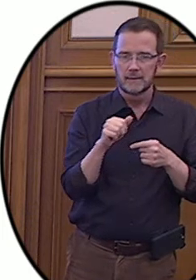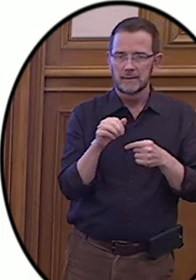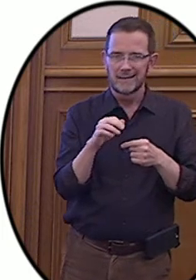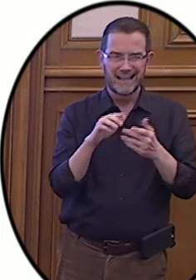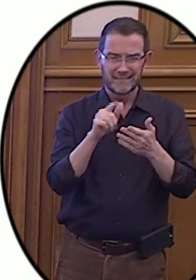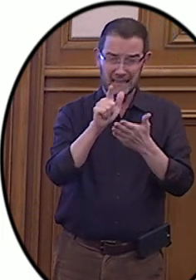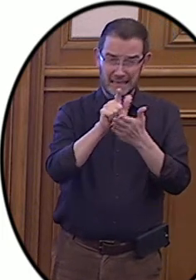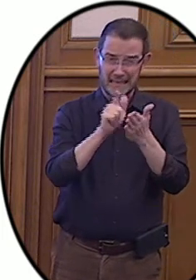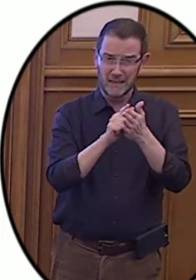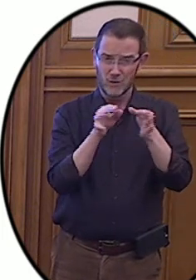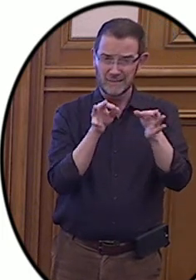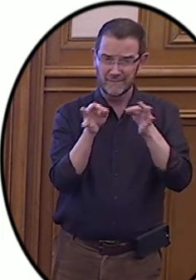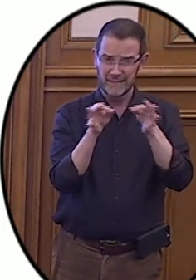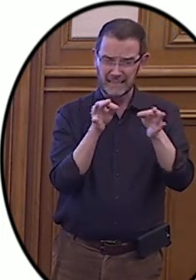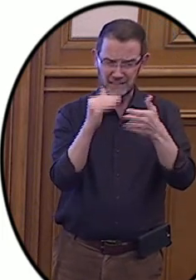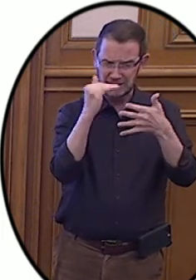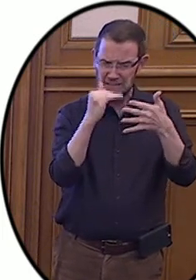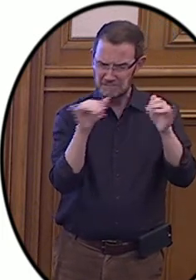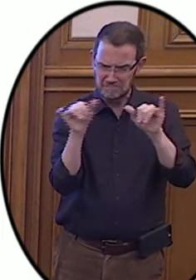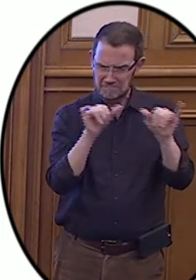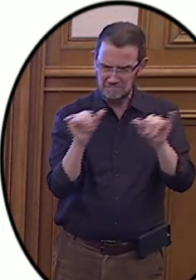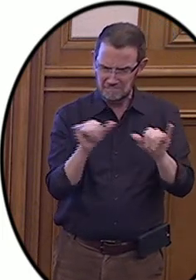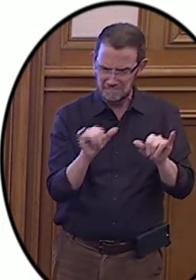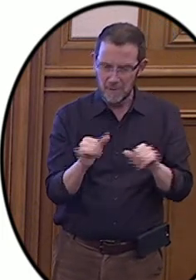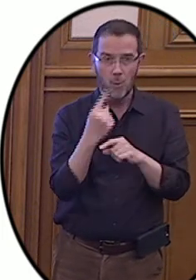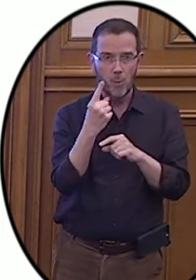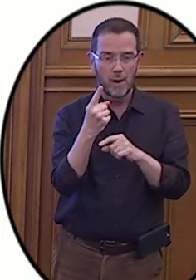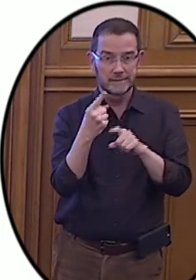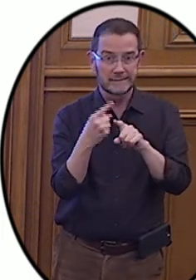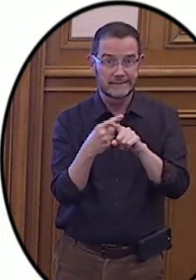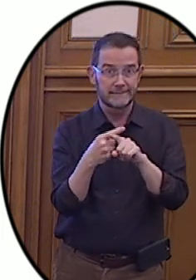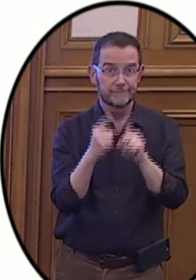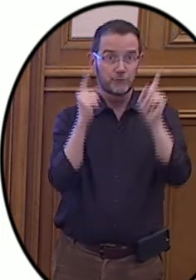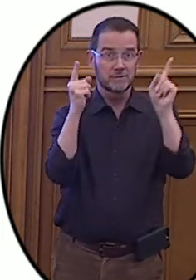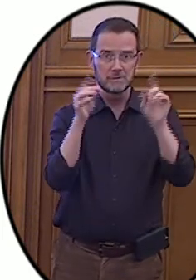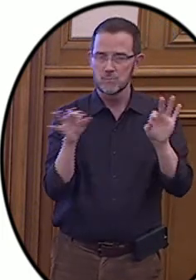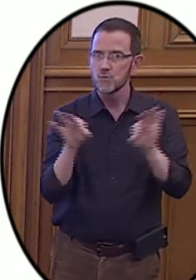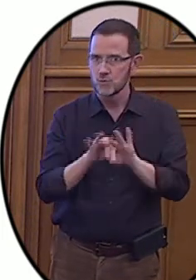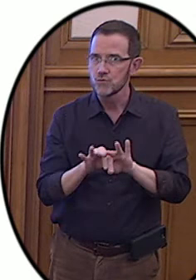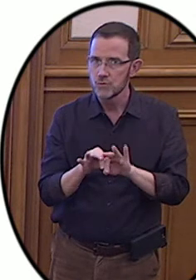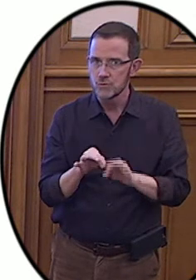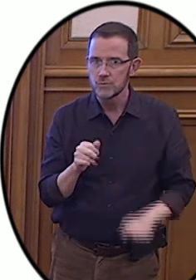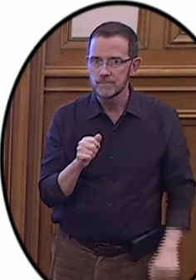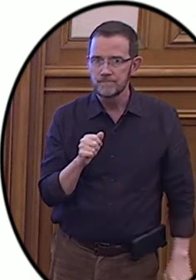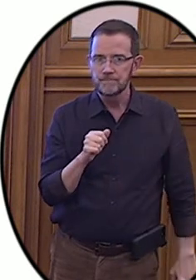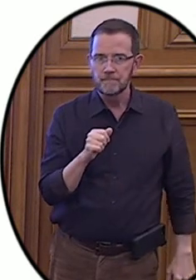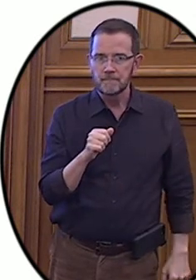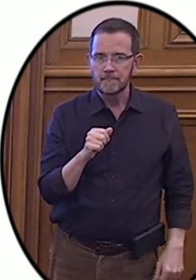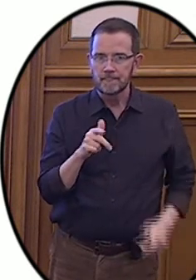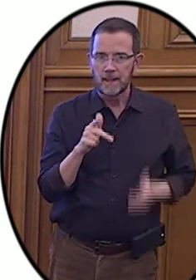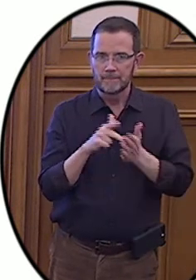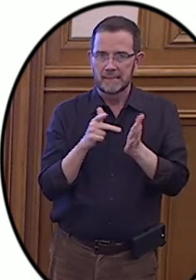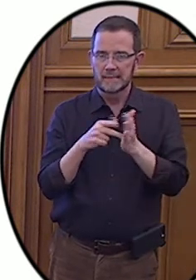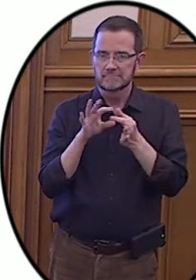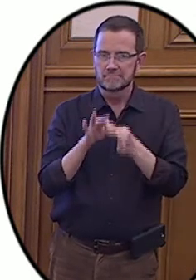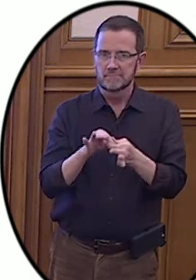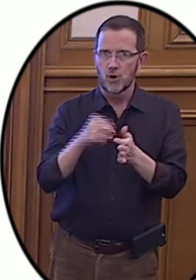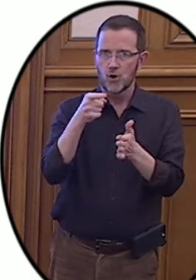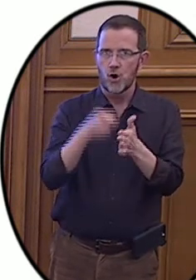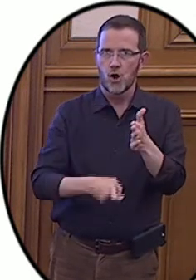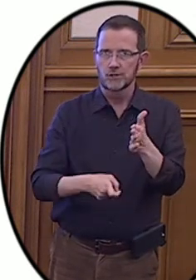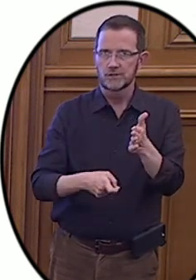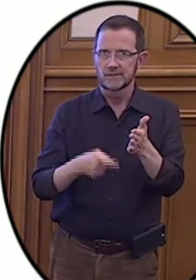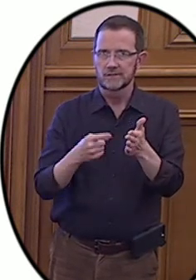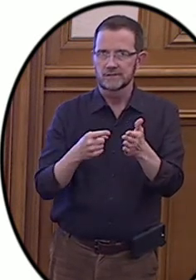the same, but there is an important difference, which is regarding the cost or